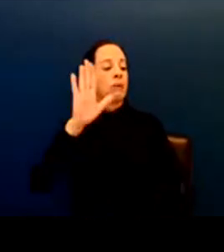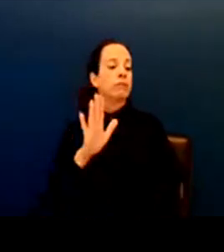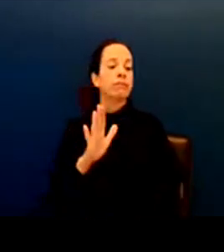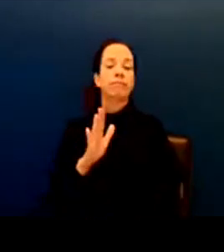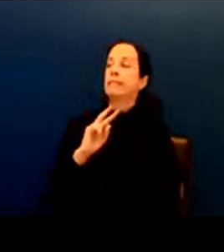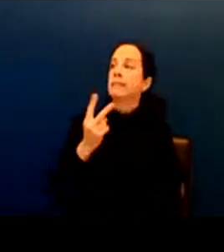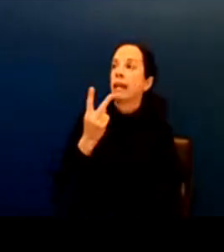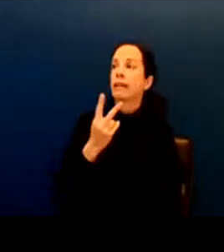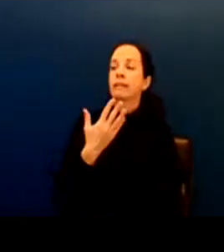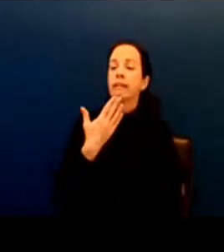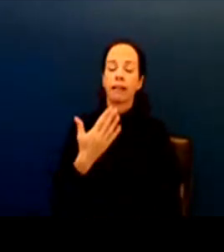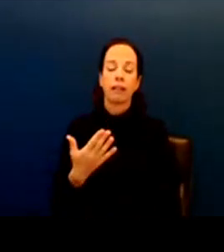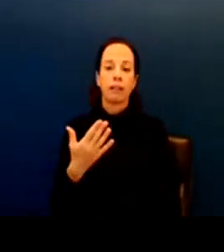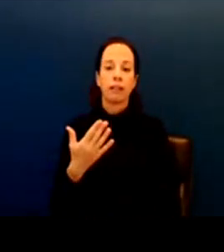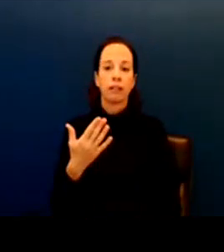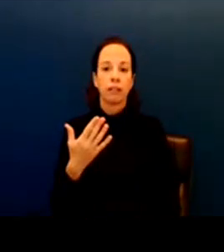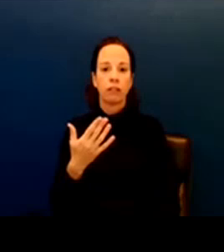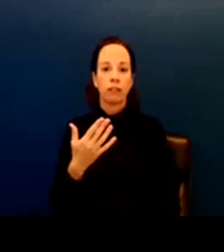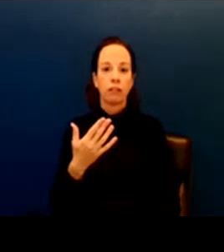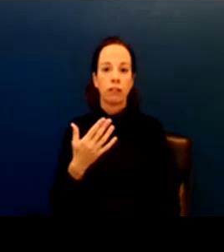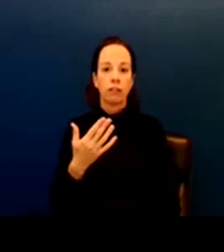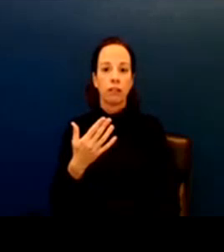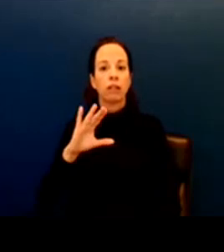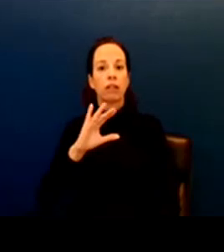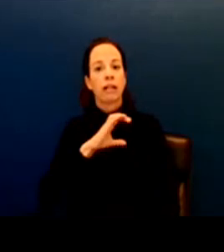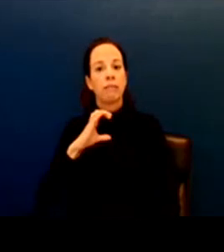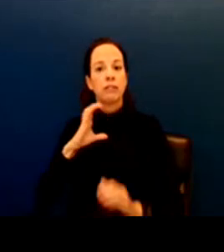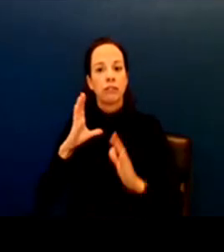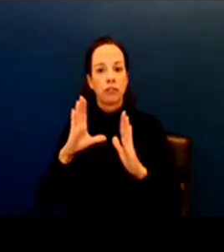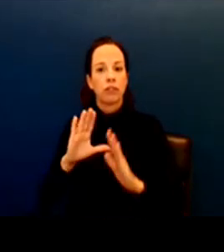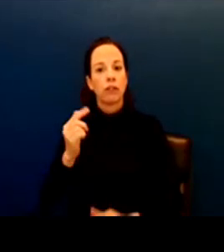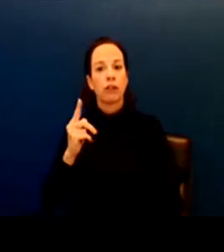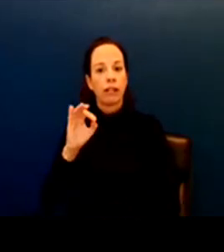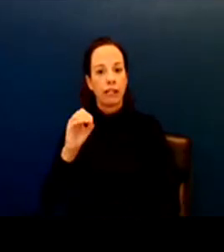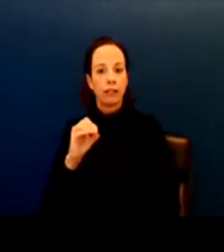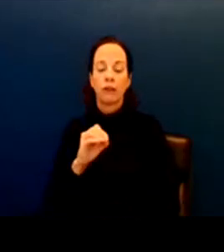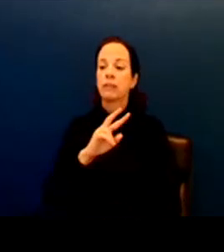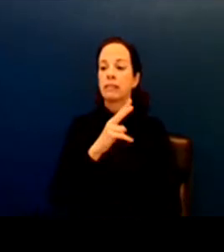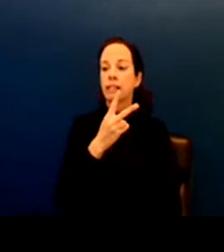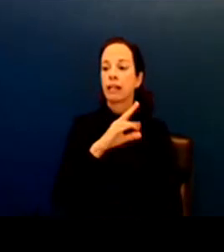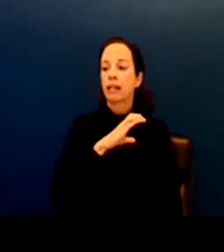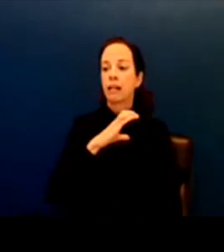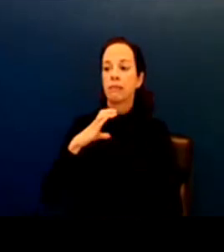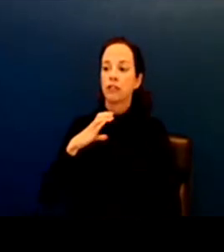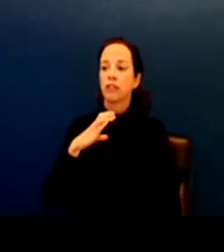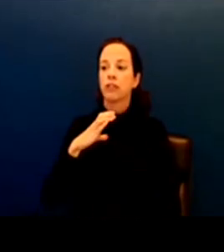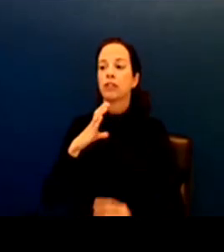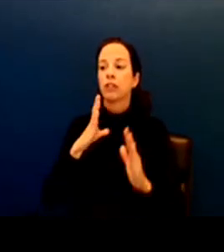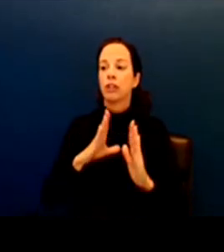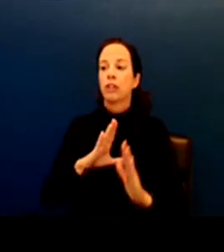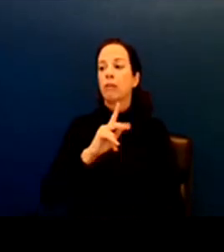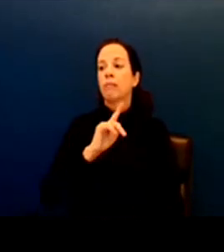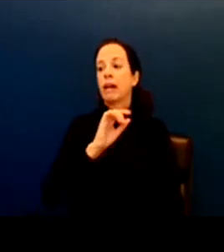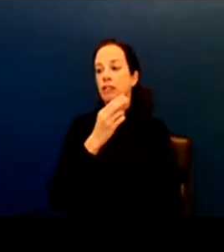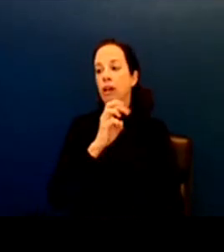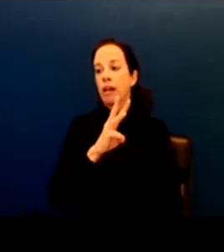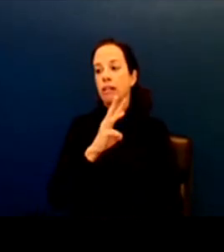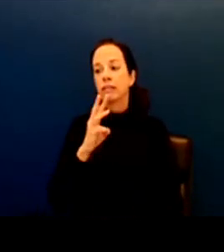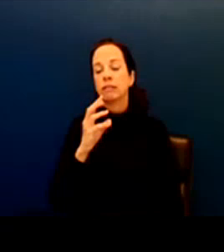you. So moved by Commissioner Gardino, seconded by Commissioner Bradshaw. All those in favor? Aye.